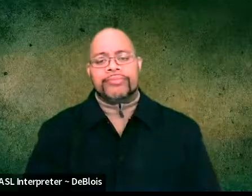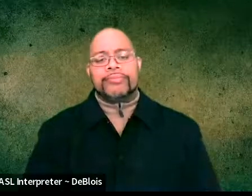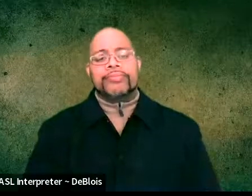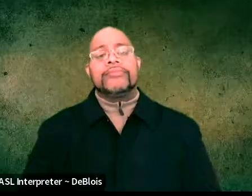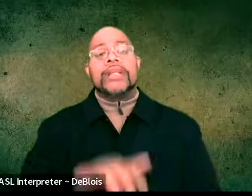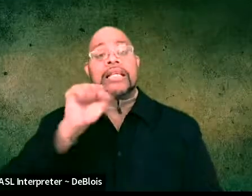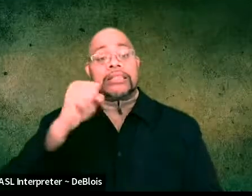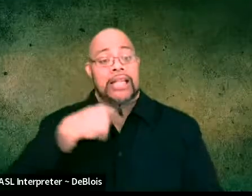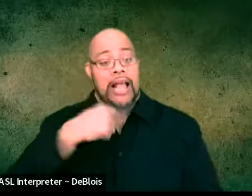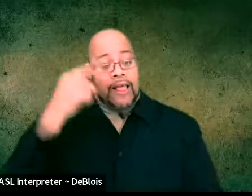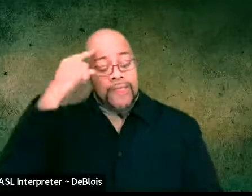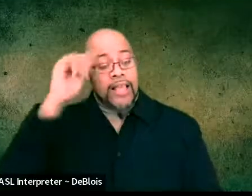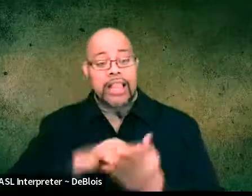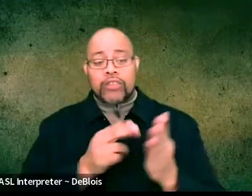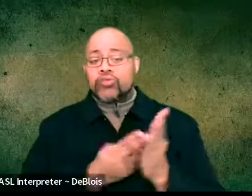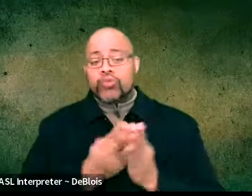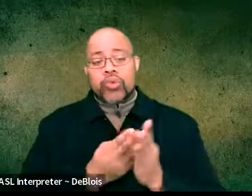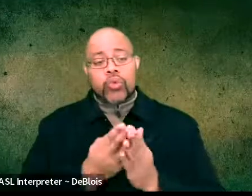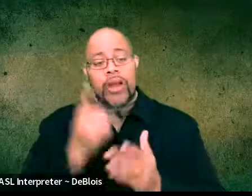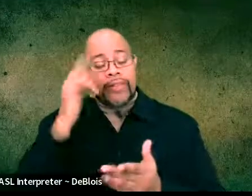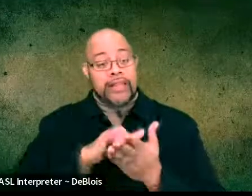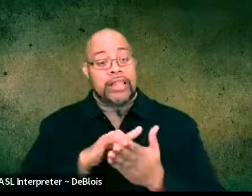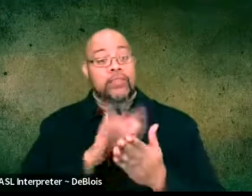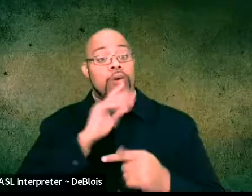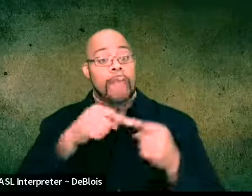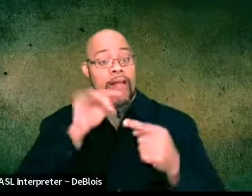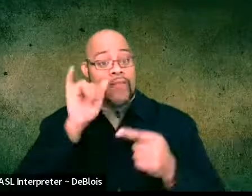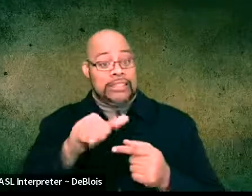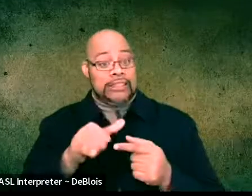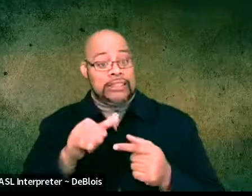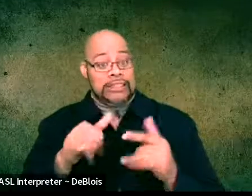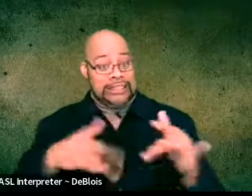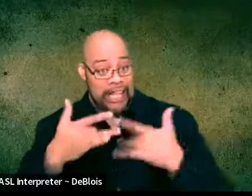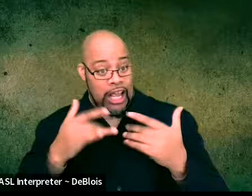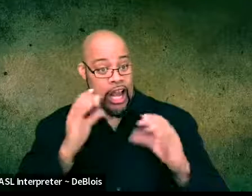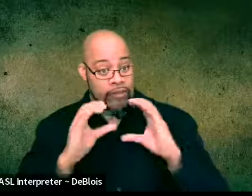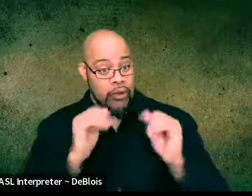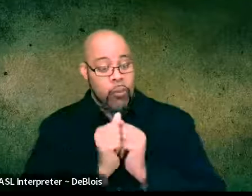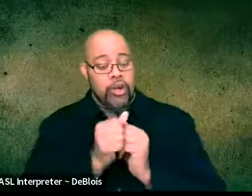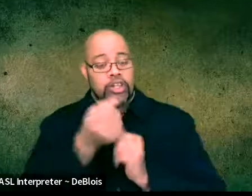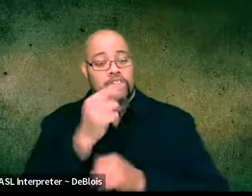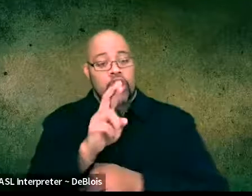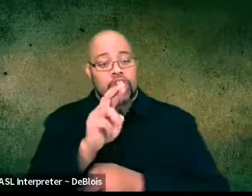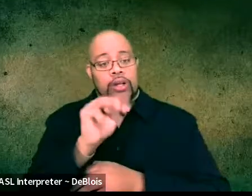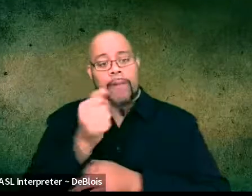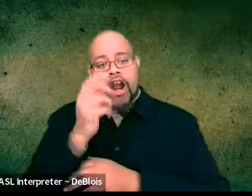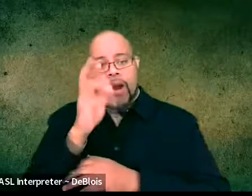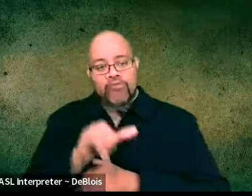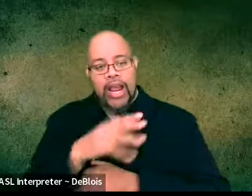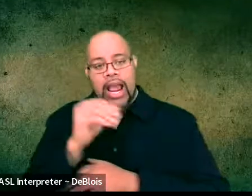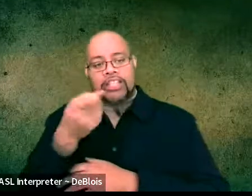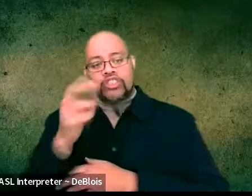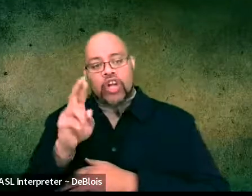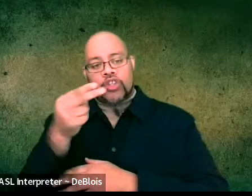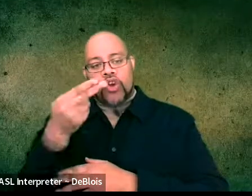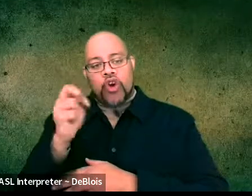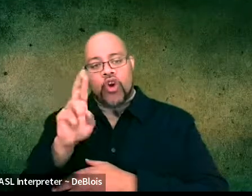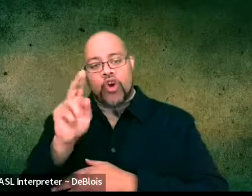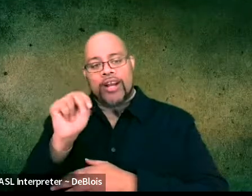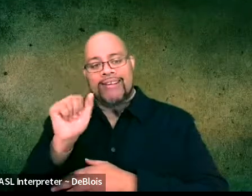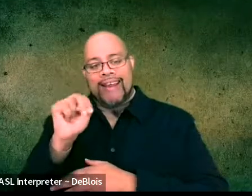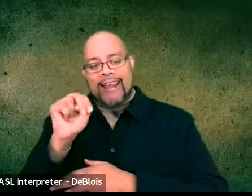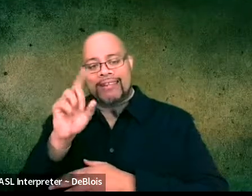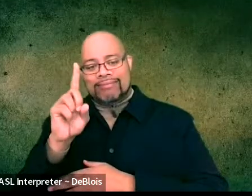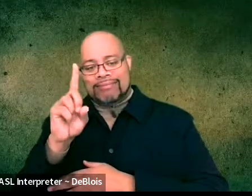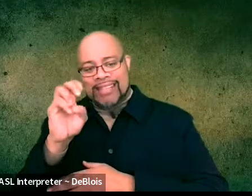Yeah, I think that's so true. And I think what's exciting about this conversation with Dr. Rhonda Montgomery and Dr. Jessica Hernandez is that